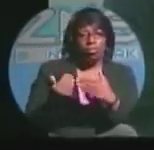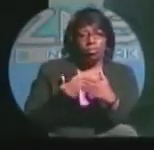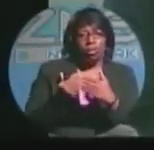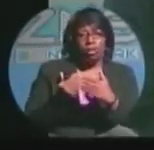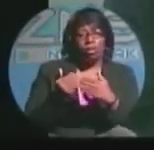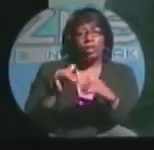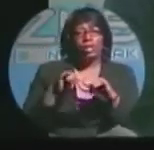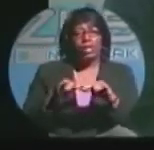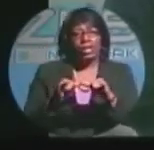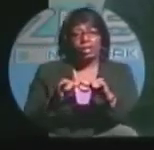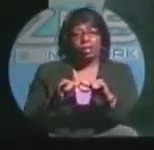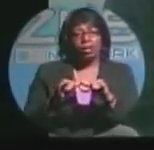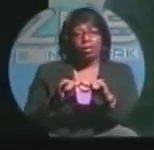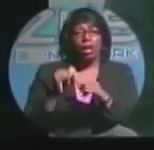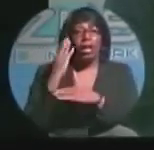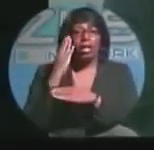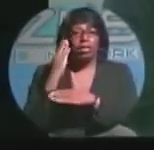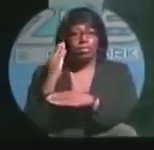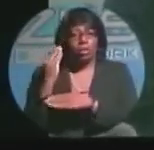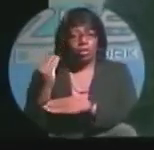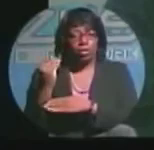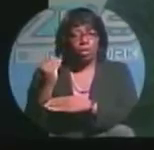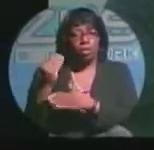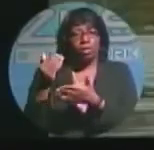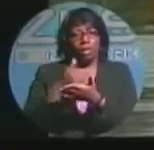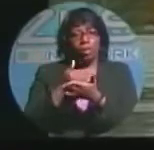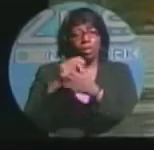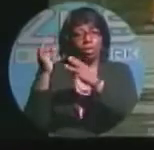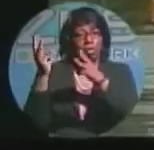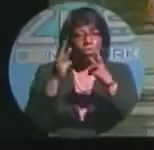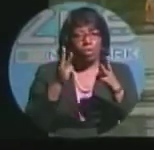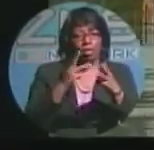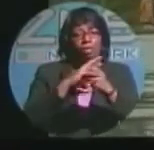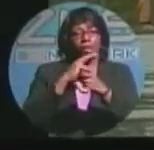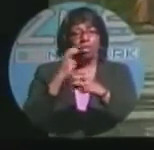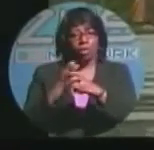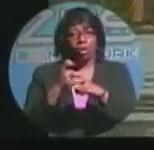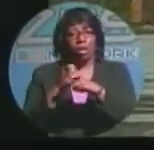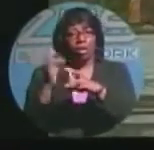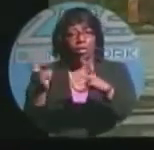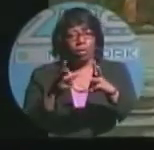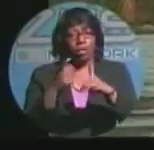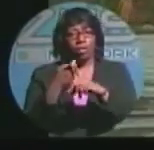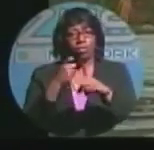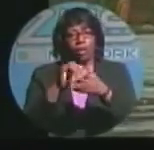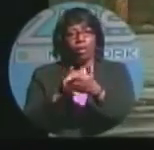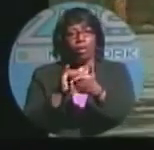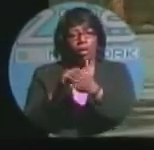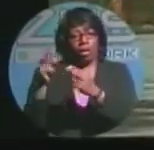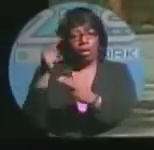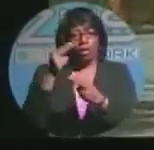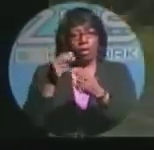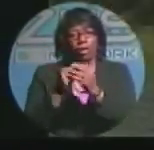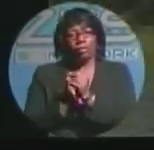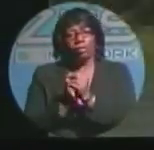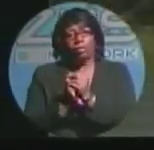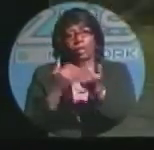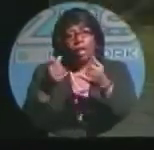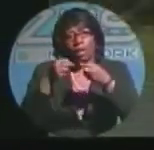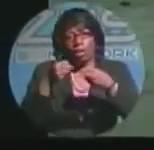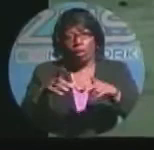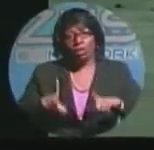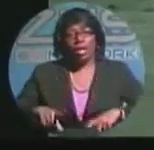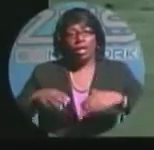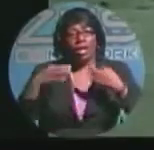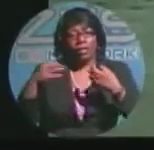still experiencing some of the effects of Hurricane Sandy. Minister Dowell reported on the loss of life and the